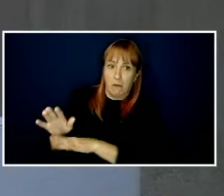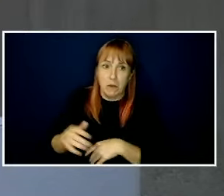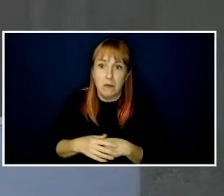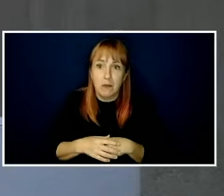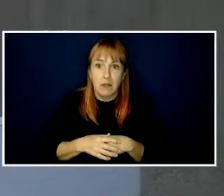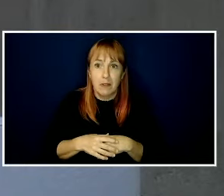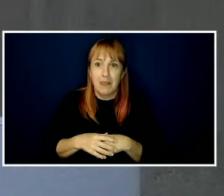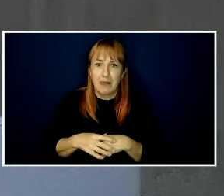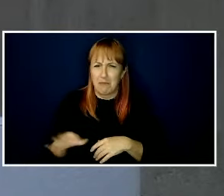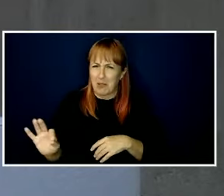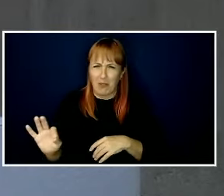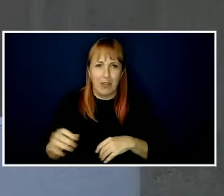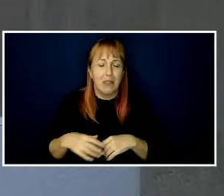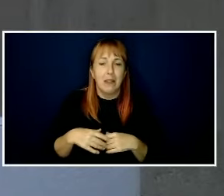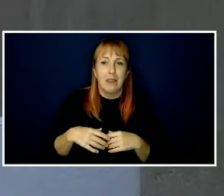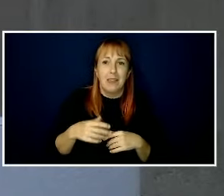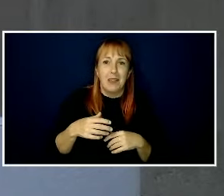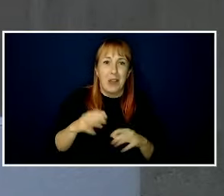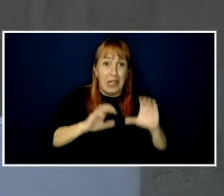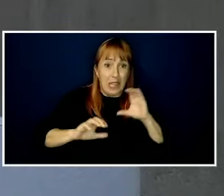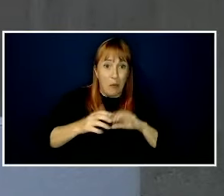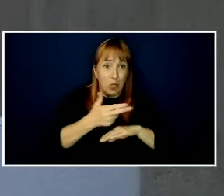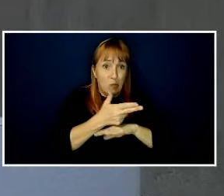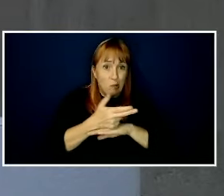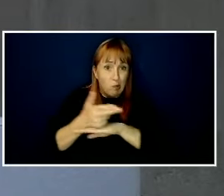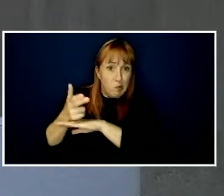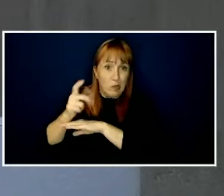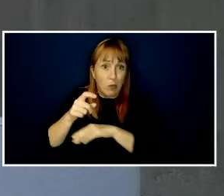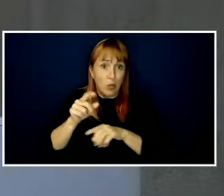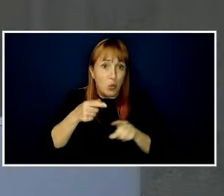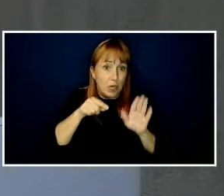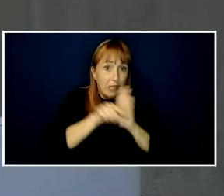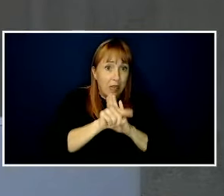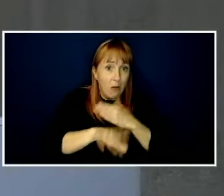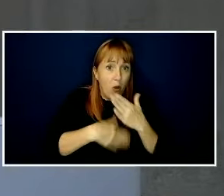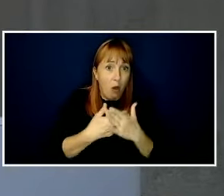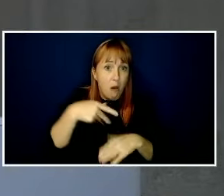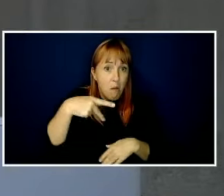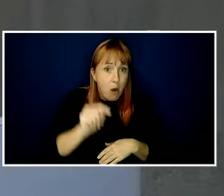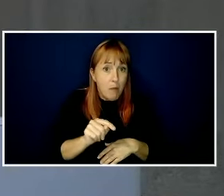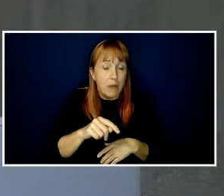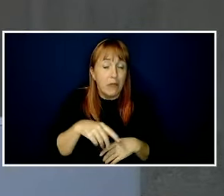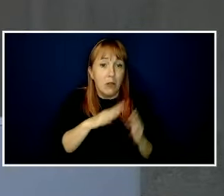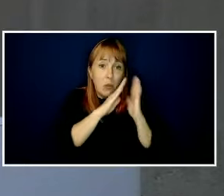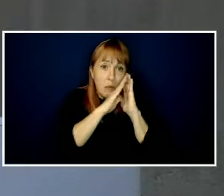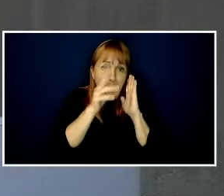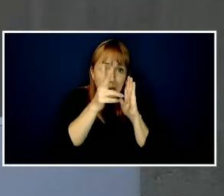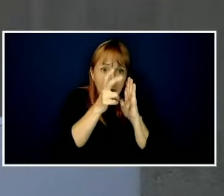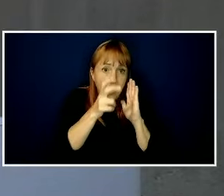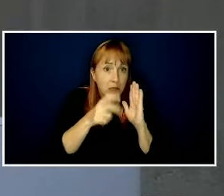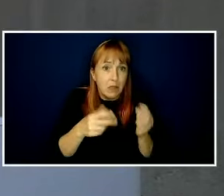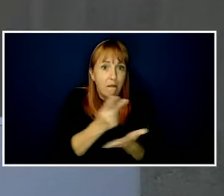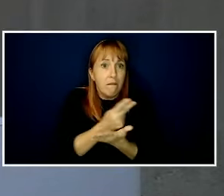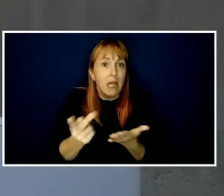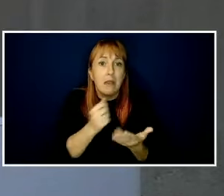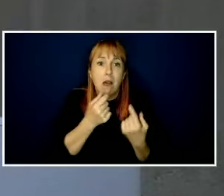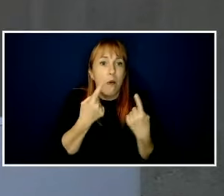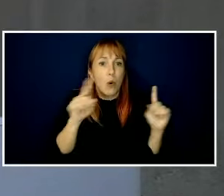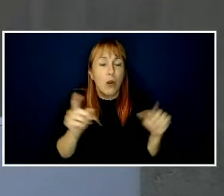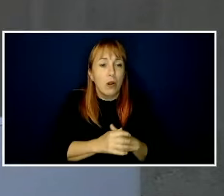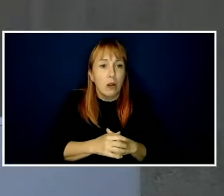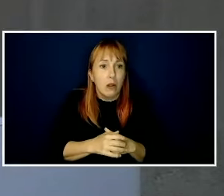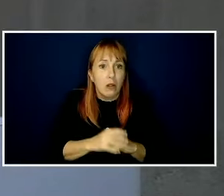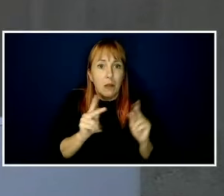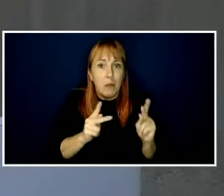bed bugs in a home or an apartment or a room that you rent. It doesn't work. It makes